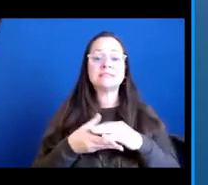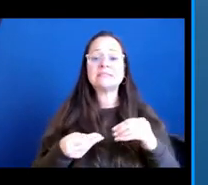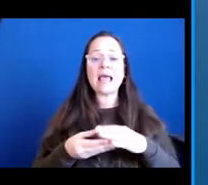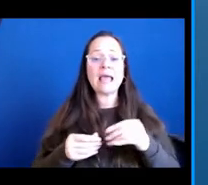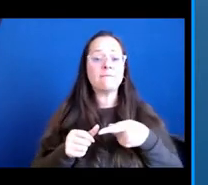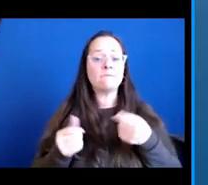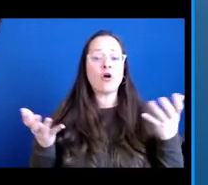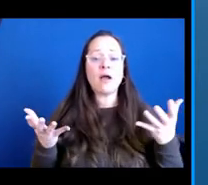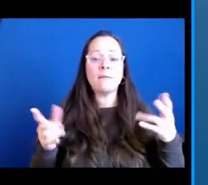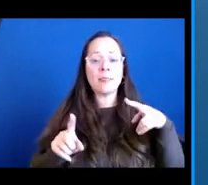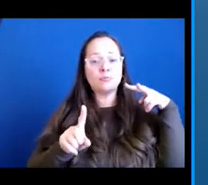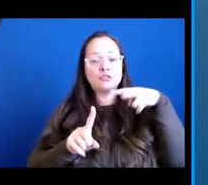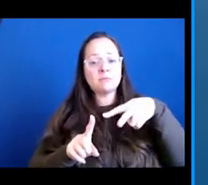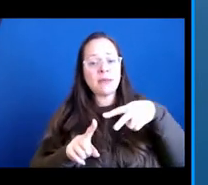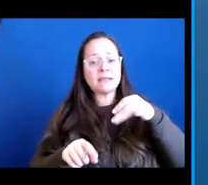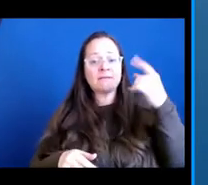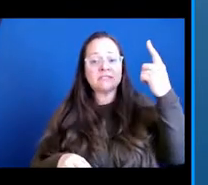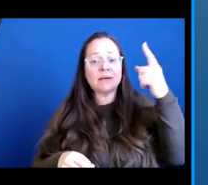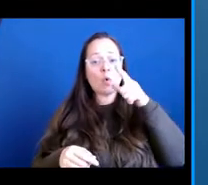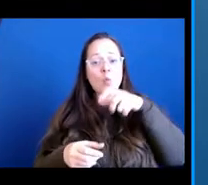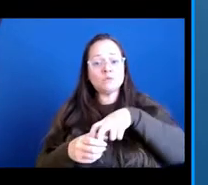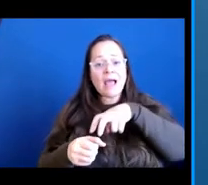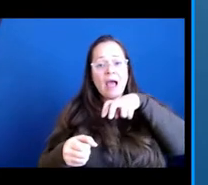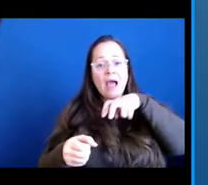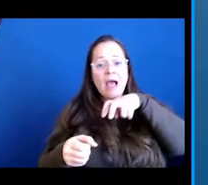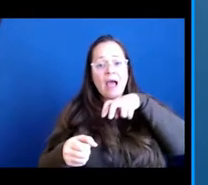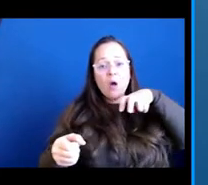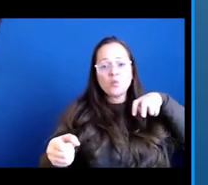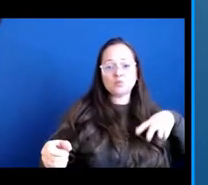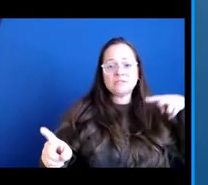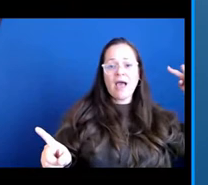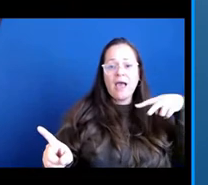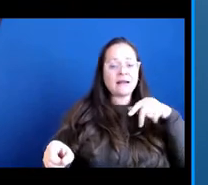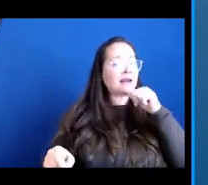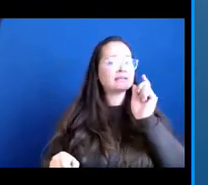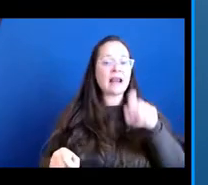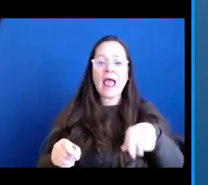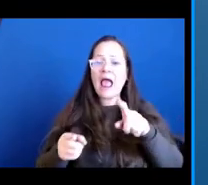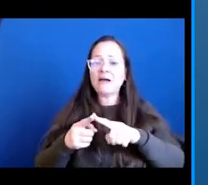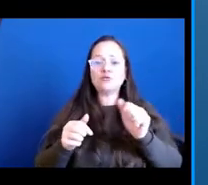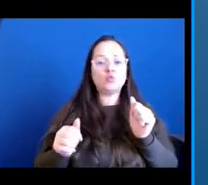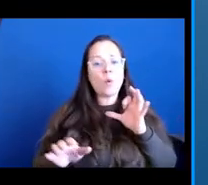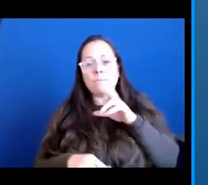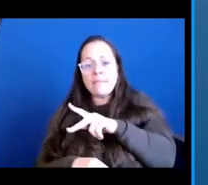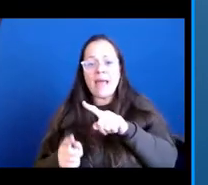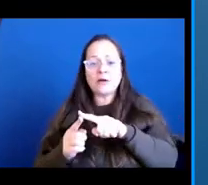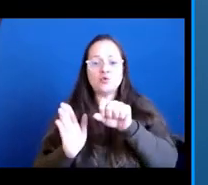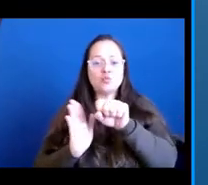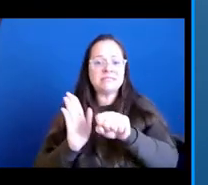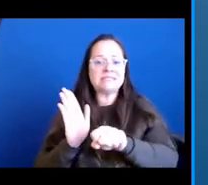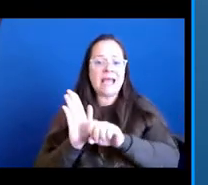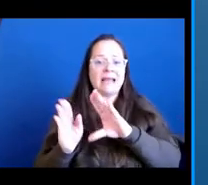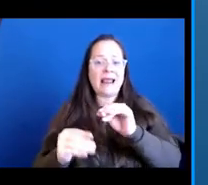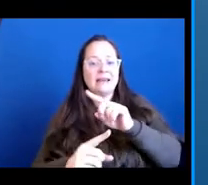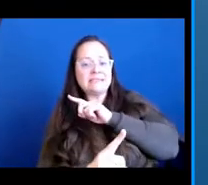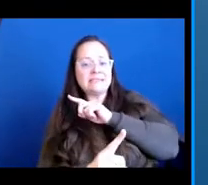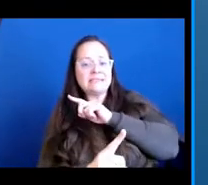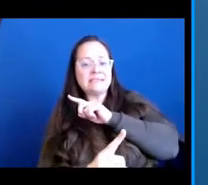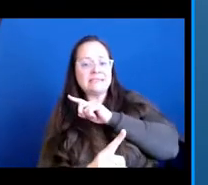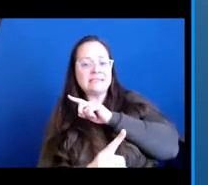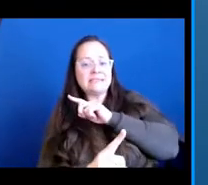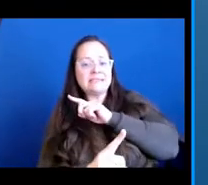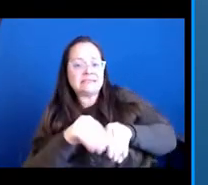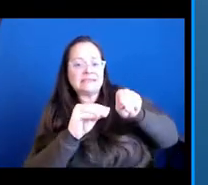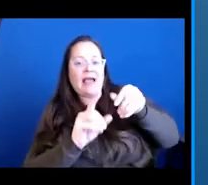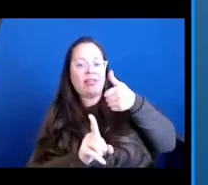someone who is watching from the outside and doesn't have to go back to a state and defend and sell this that this is an